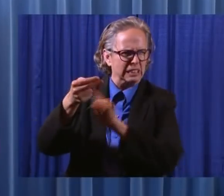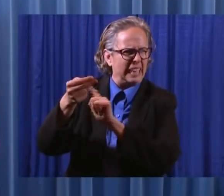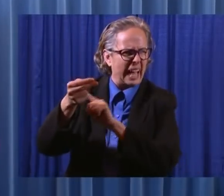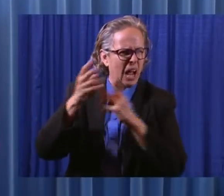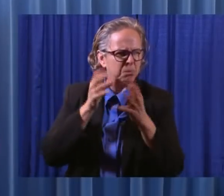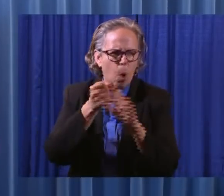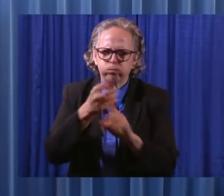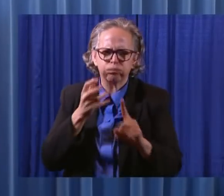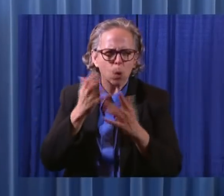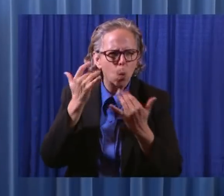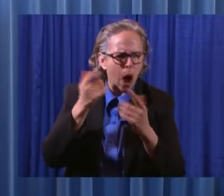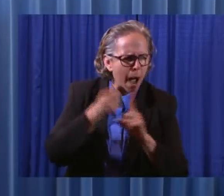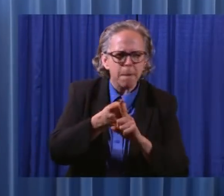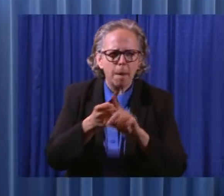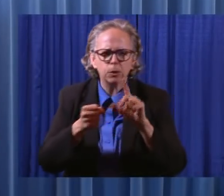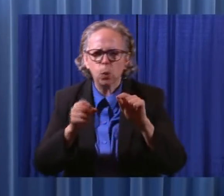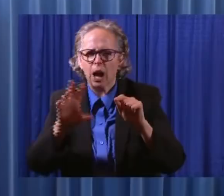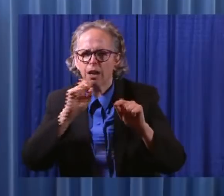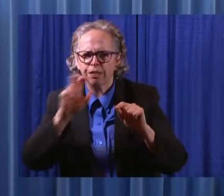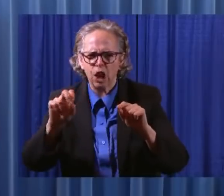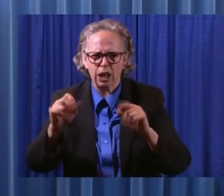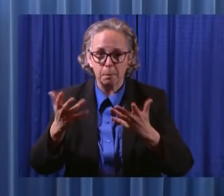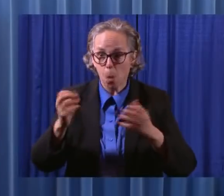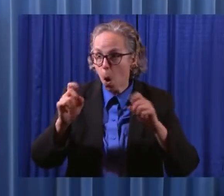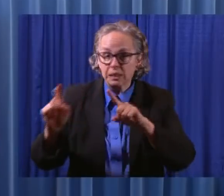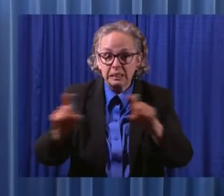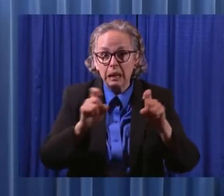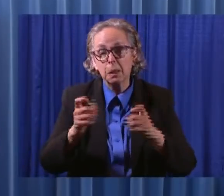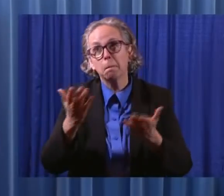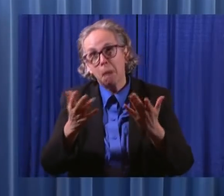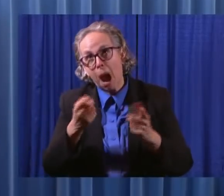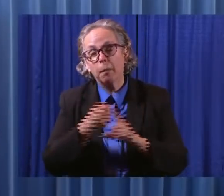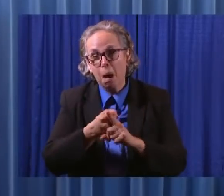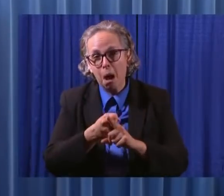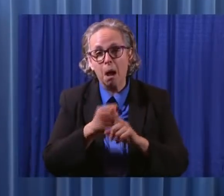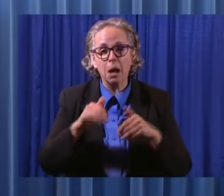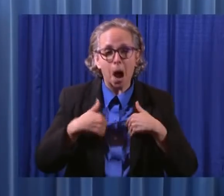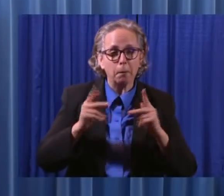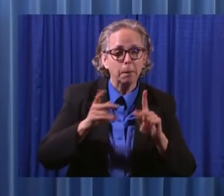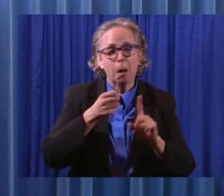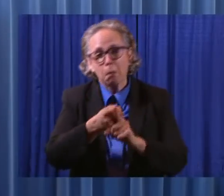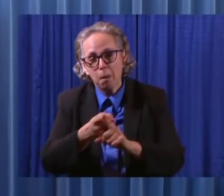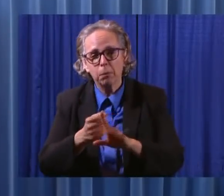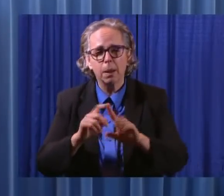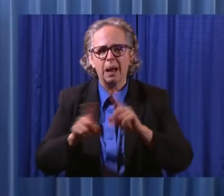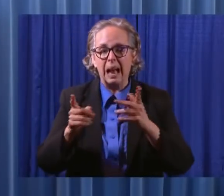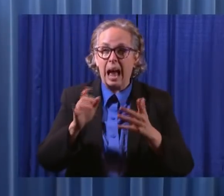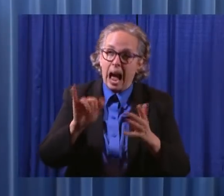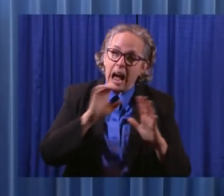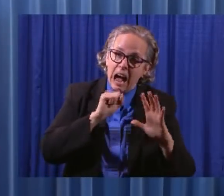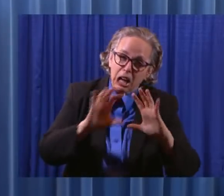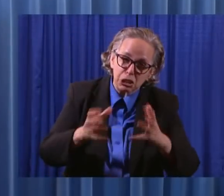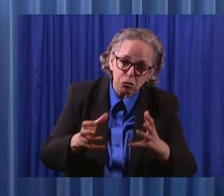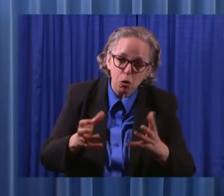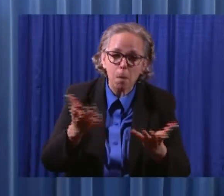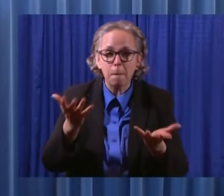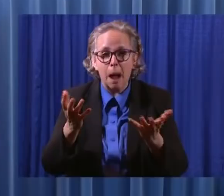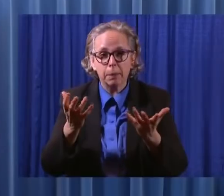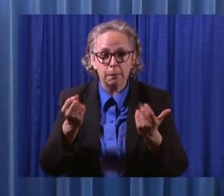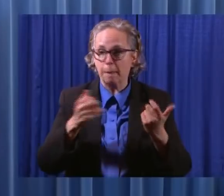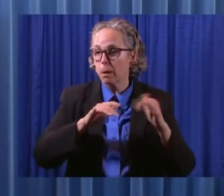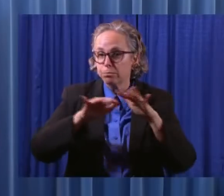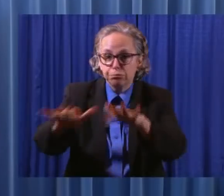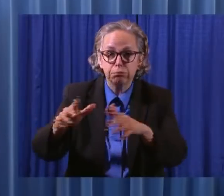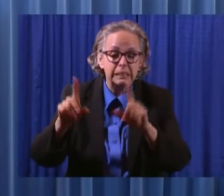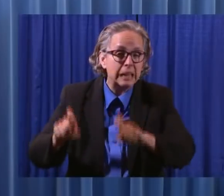being tested. Maybe it's more that age group is being tested. But it's probably also that we got young people who are